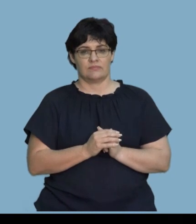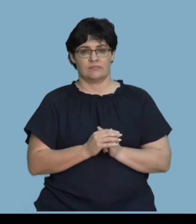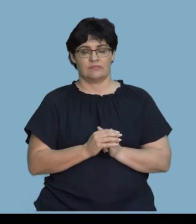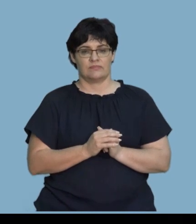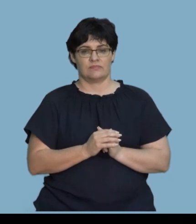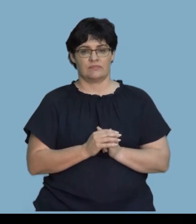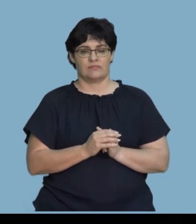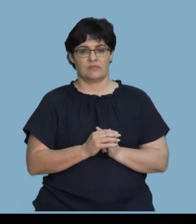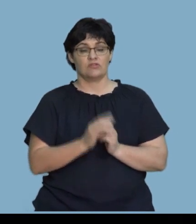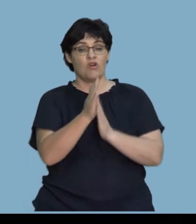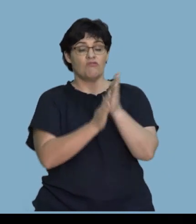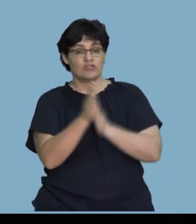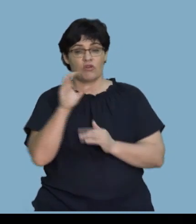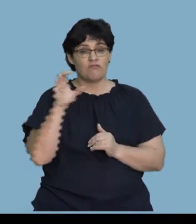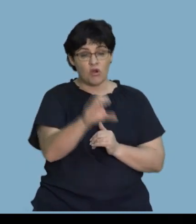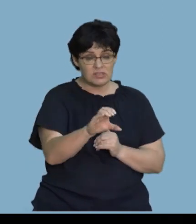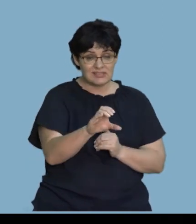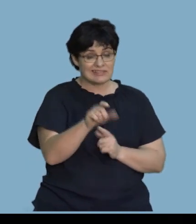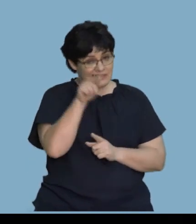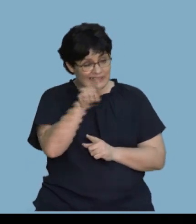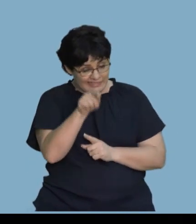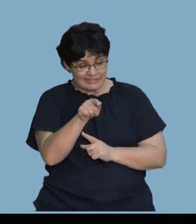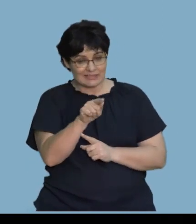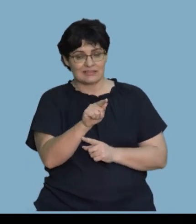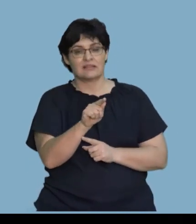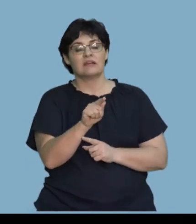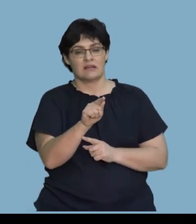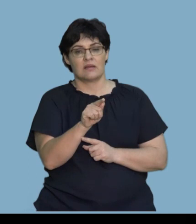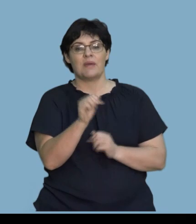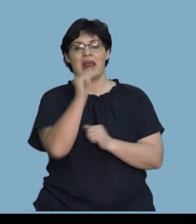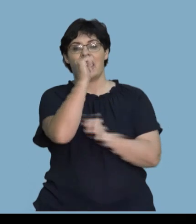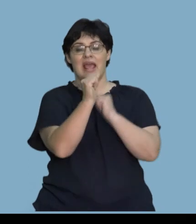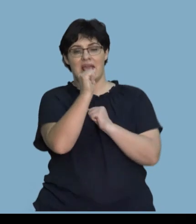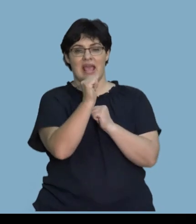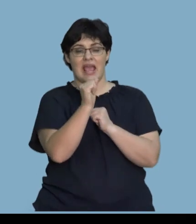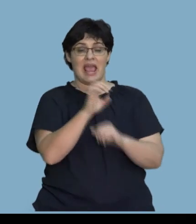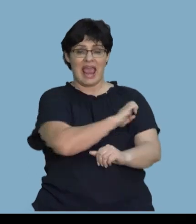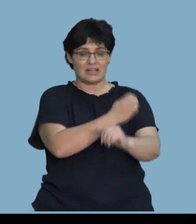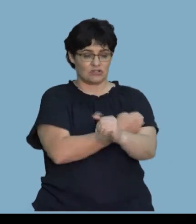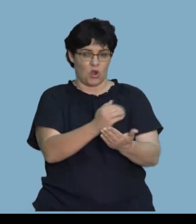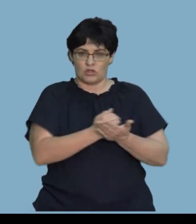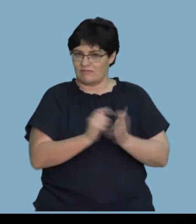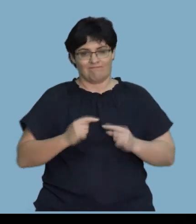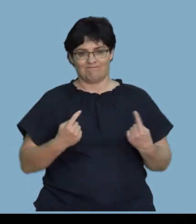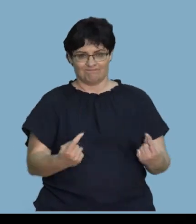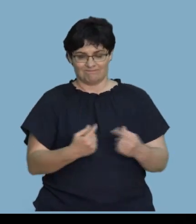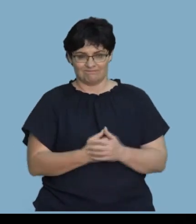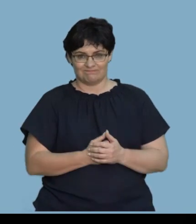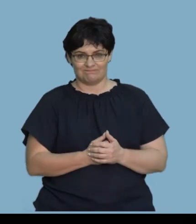So the frictional force is the one that causes the mechanical energy not to be conserved, right? Moving